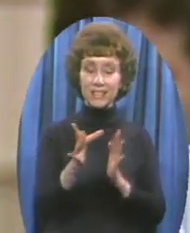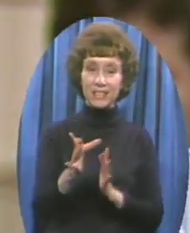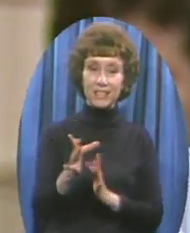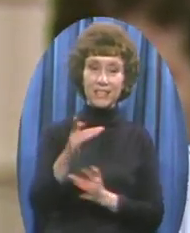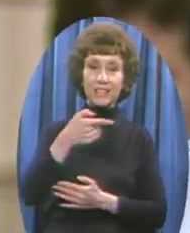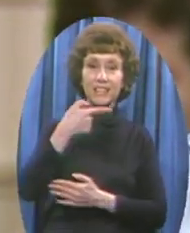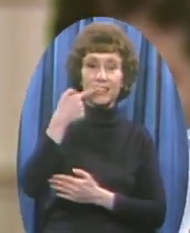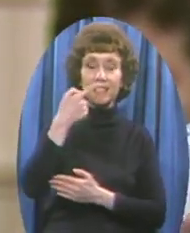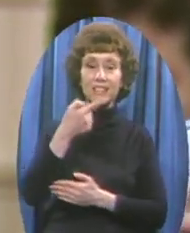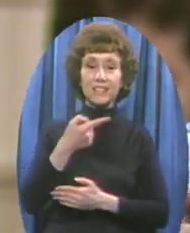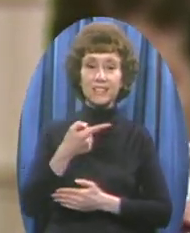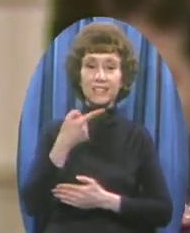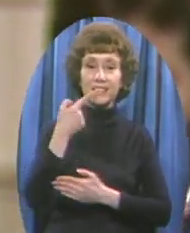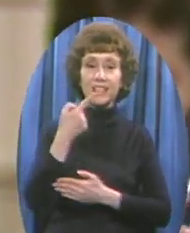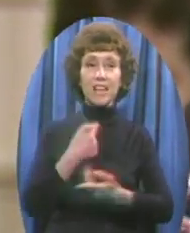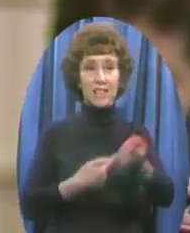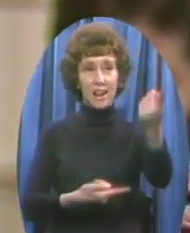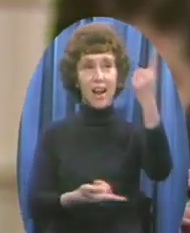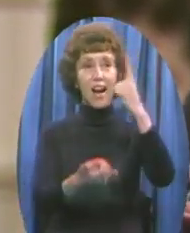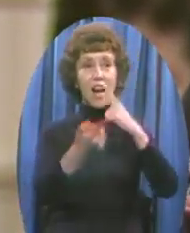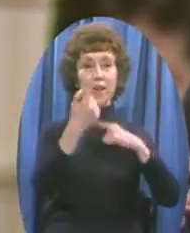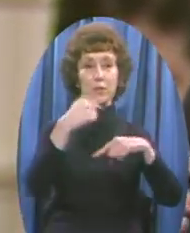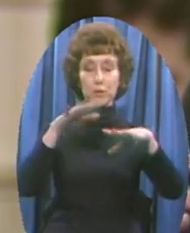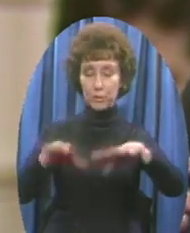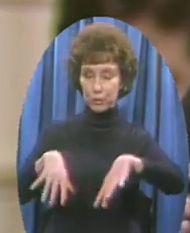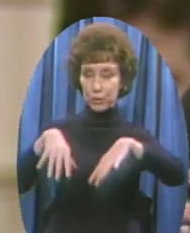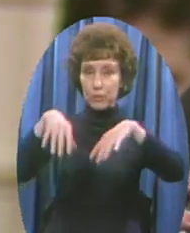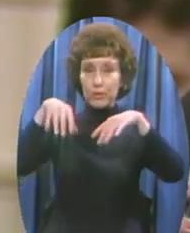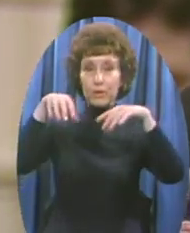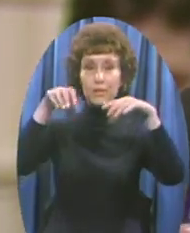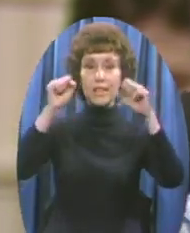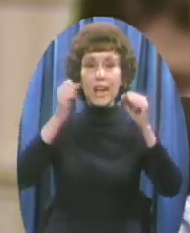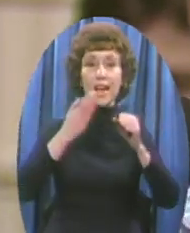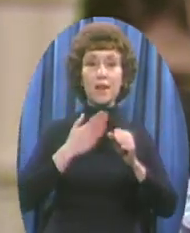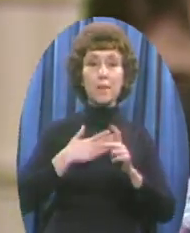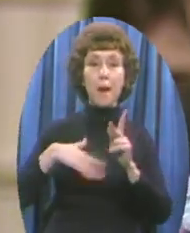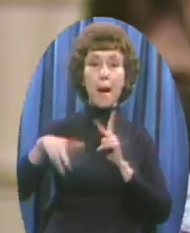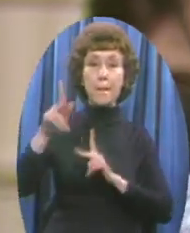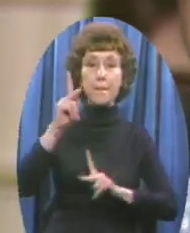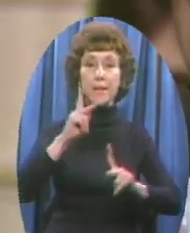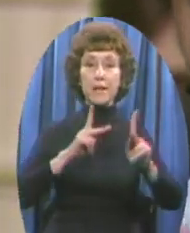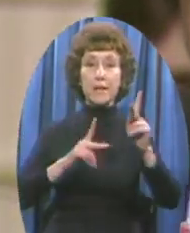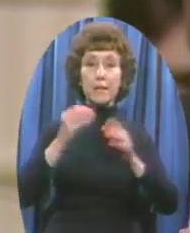again. Come to take my people